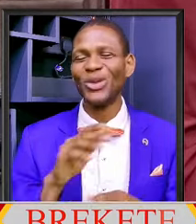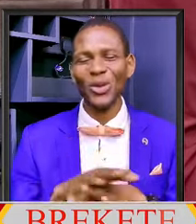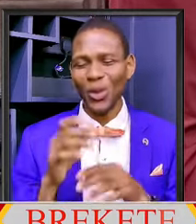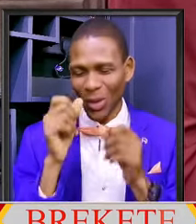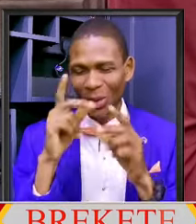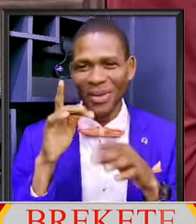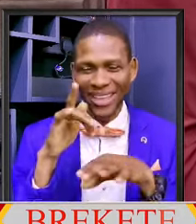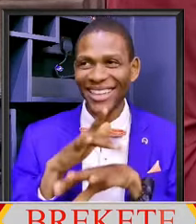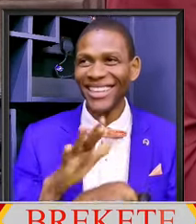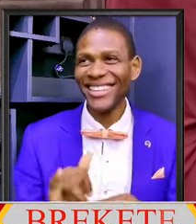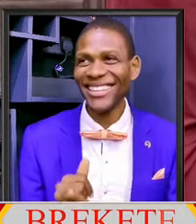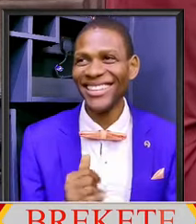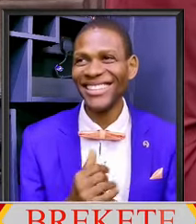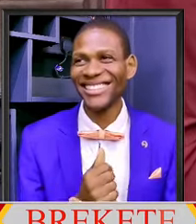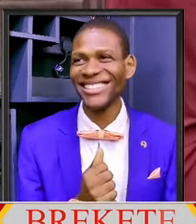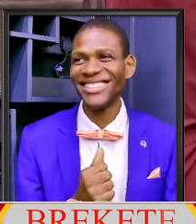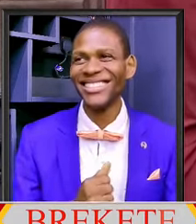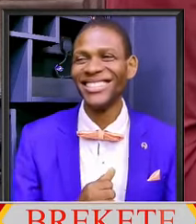early? No.